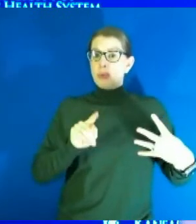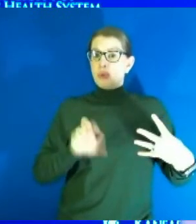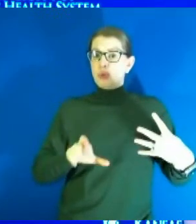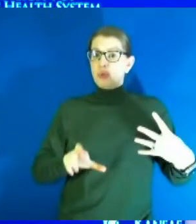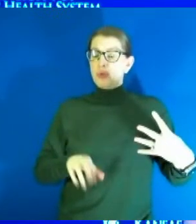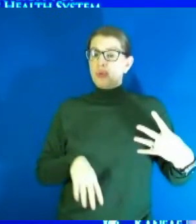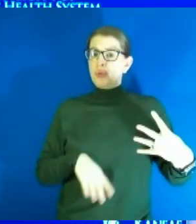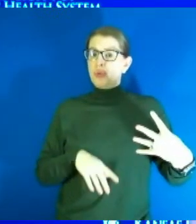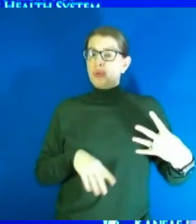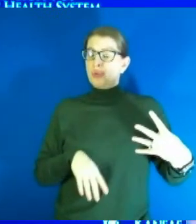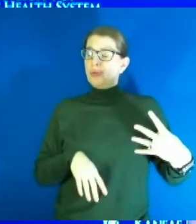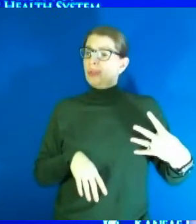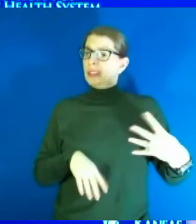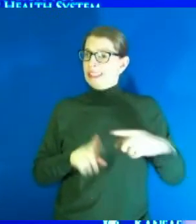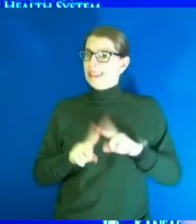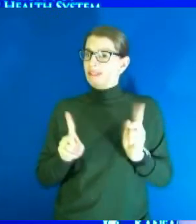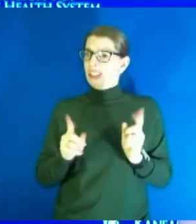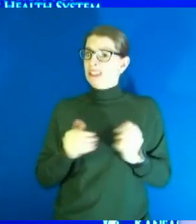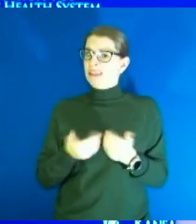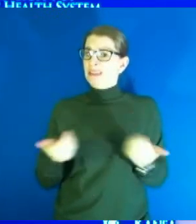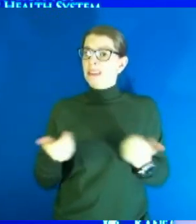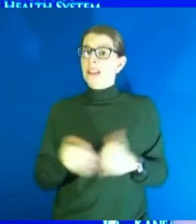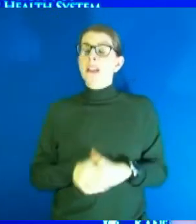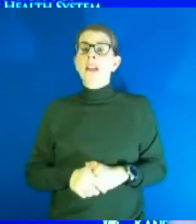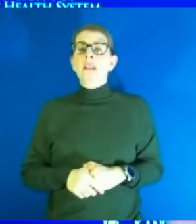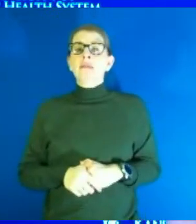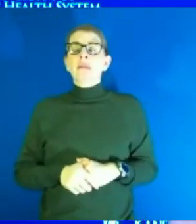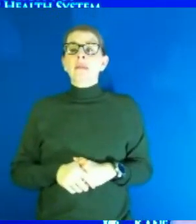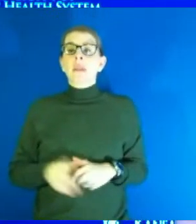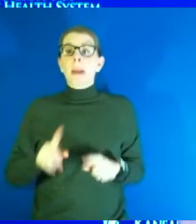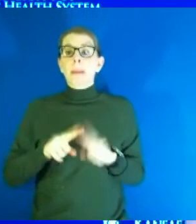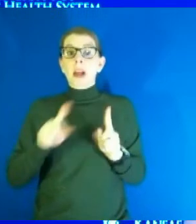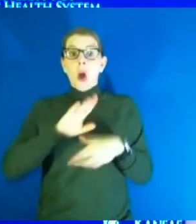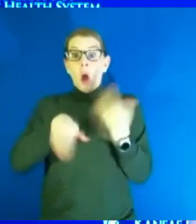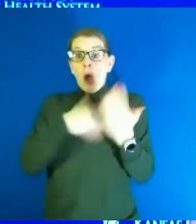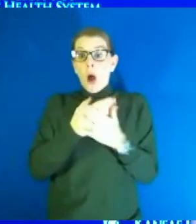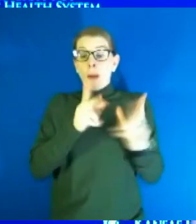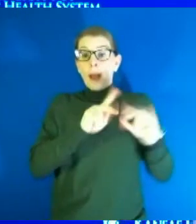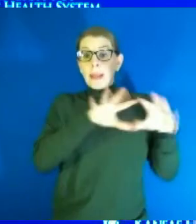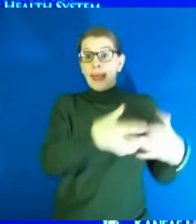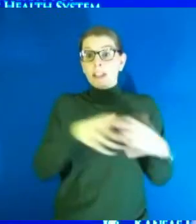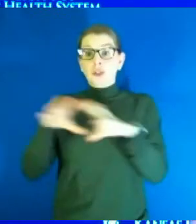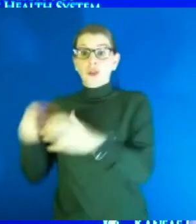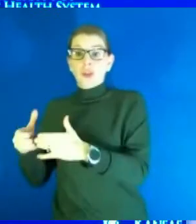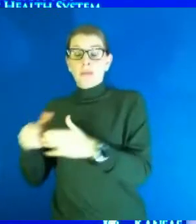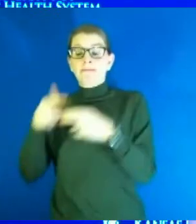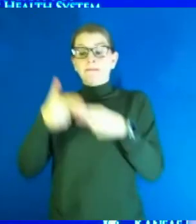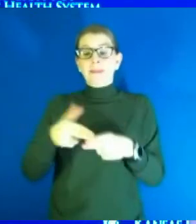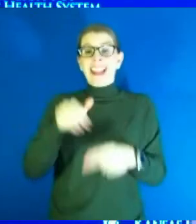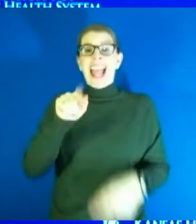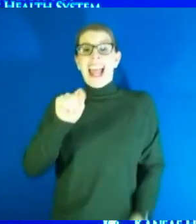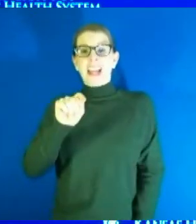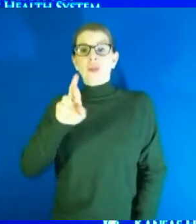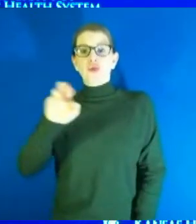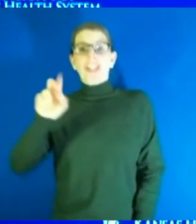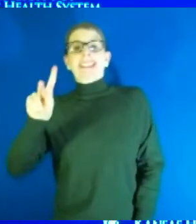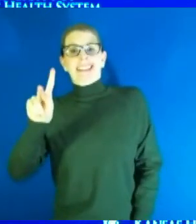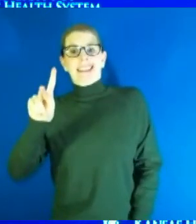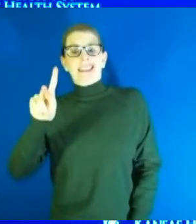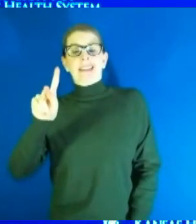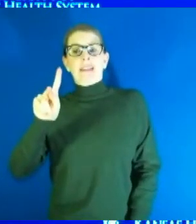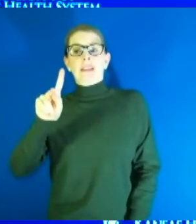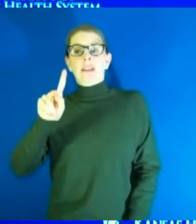little bit difference there, but all of those populations are definitely at risk, more at risk of progressing